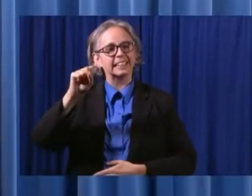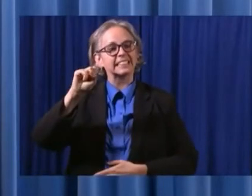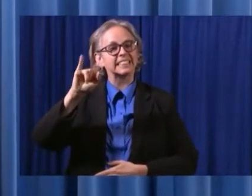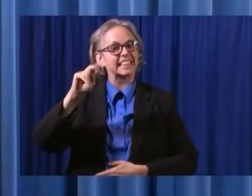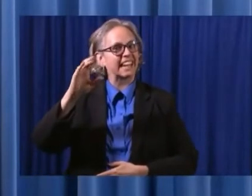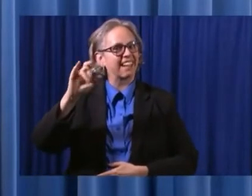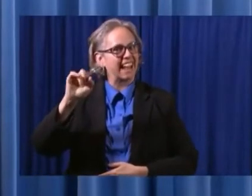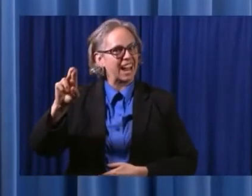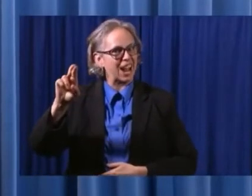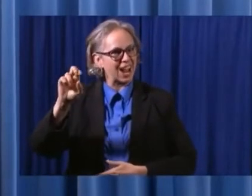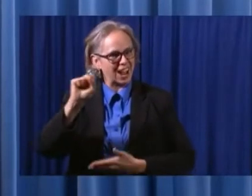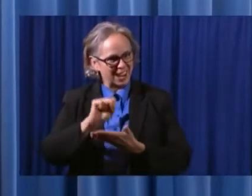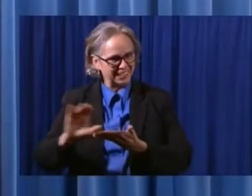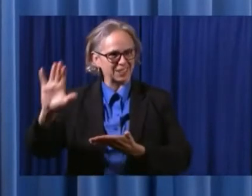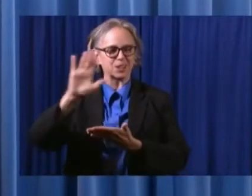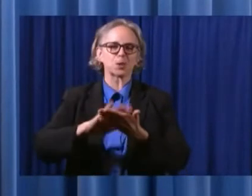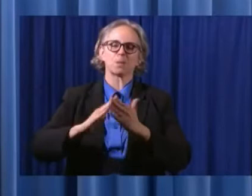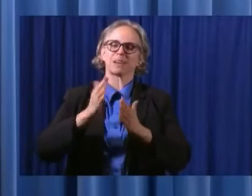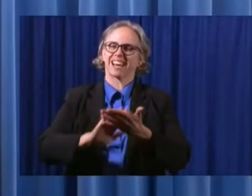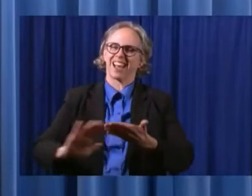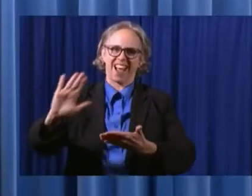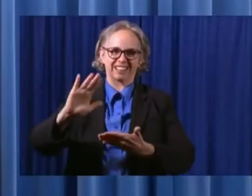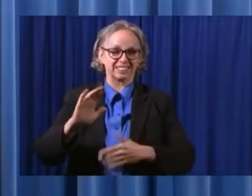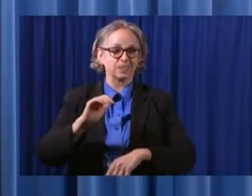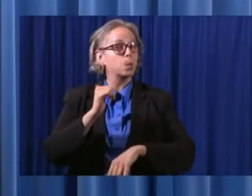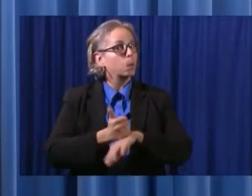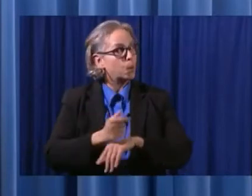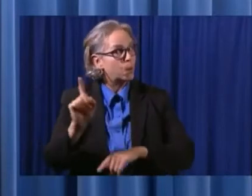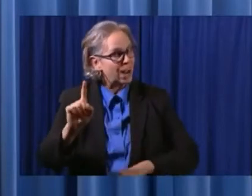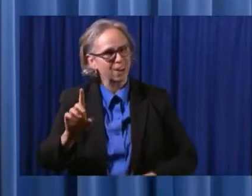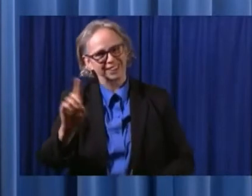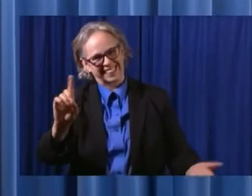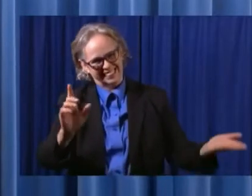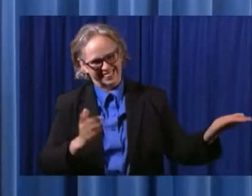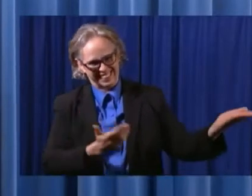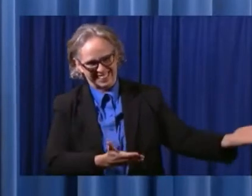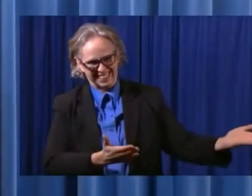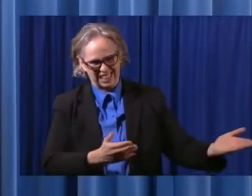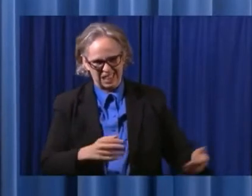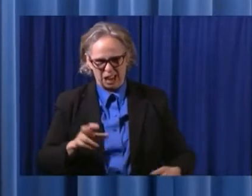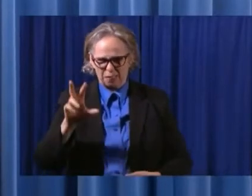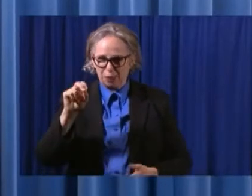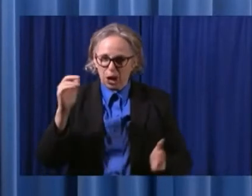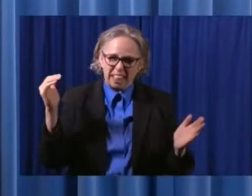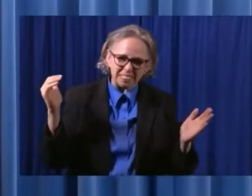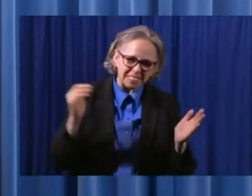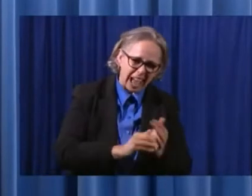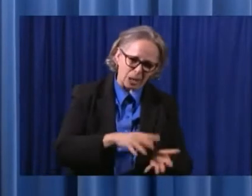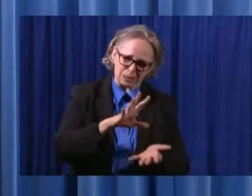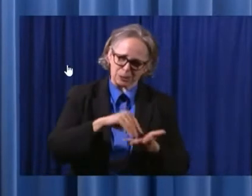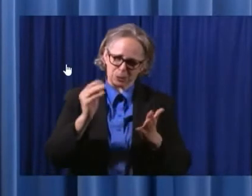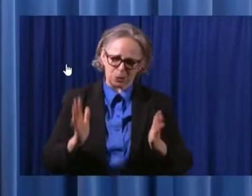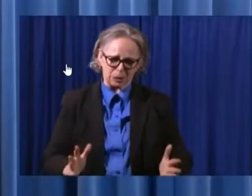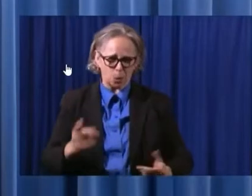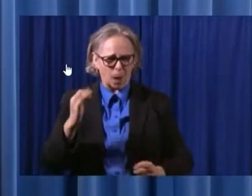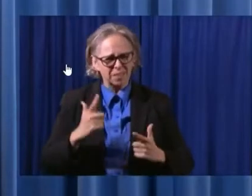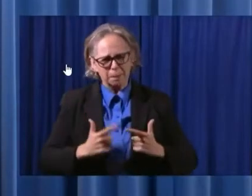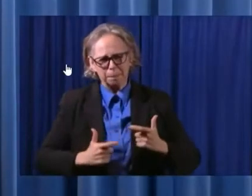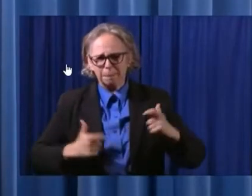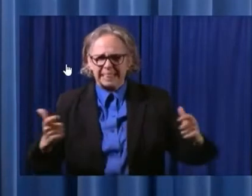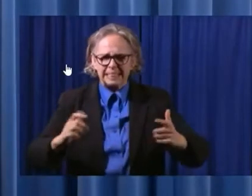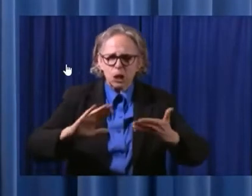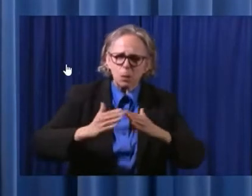Dayton. With 30,000 students, they're one of the largest community colleges in the entire nation. Notable Sinclair